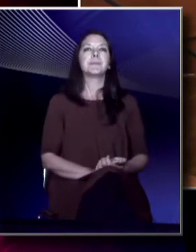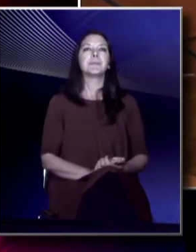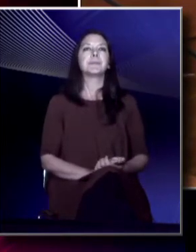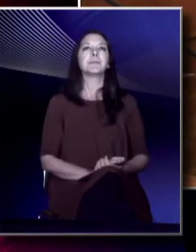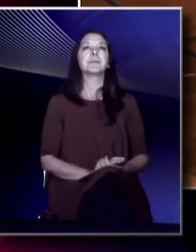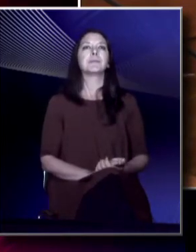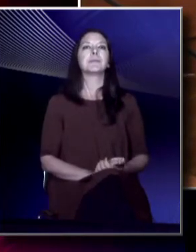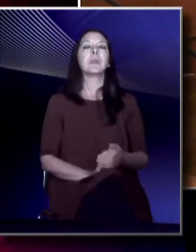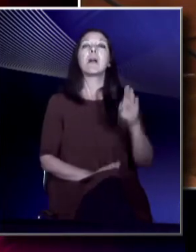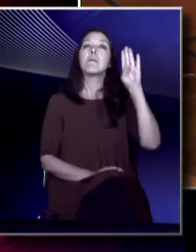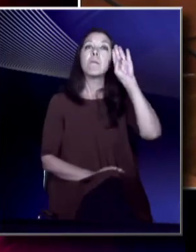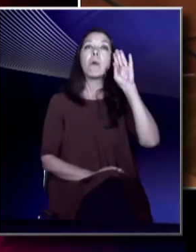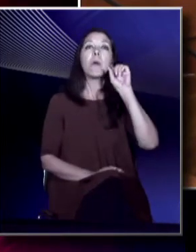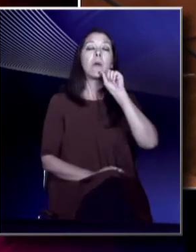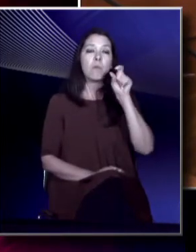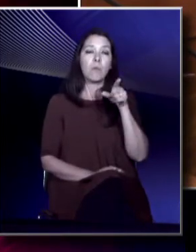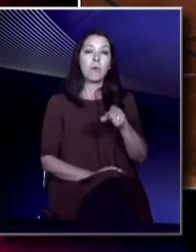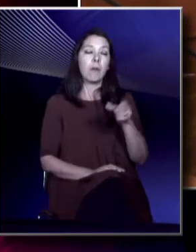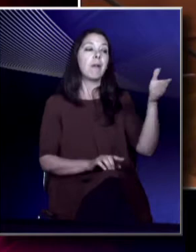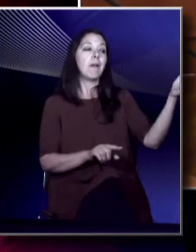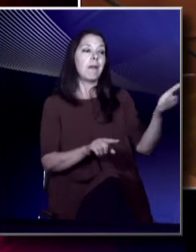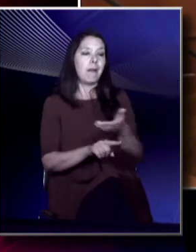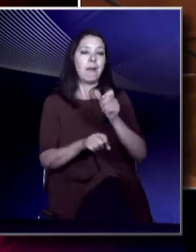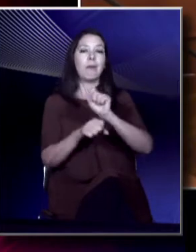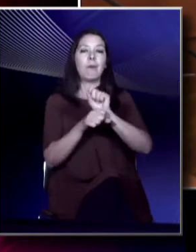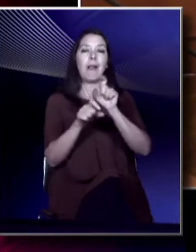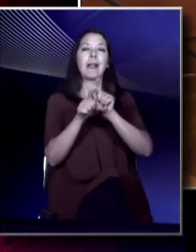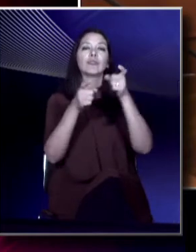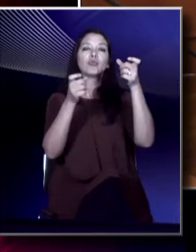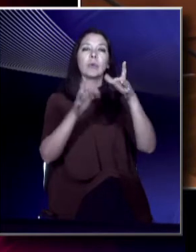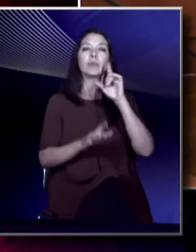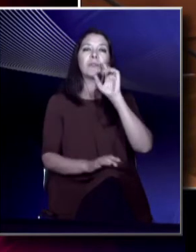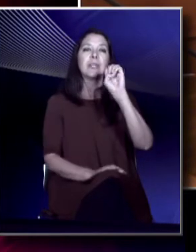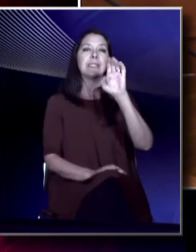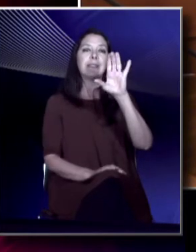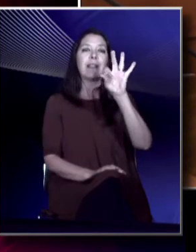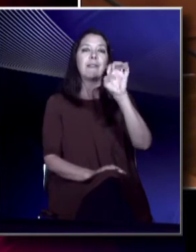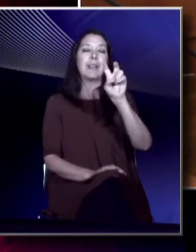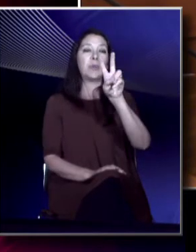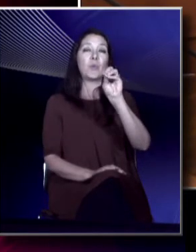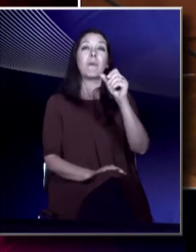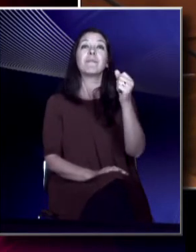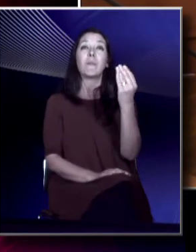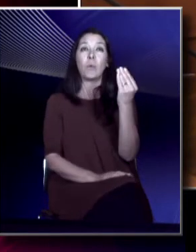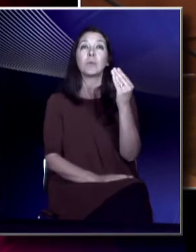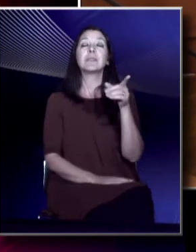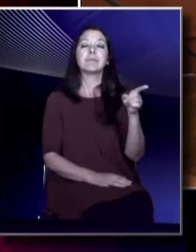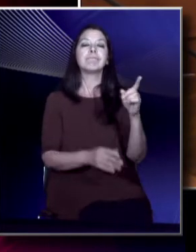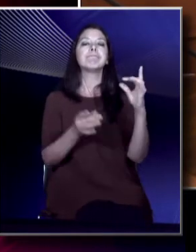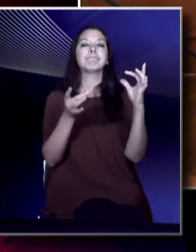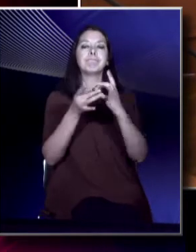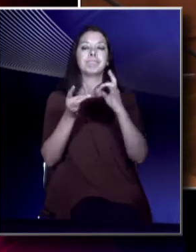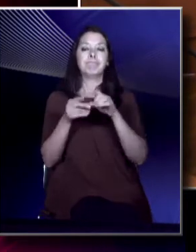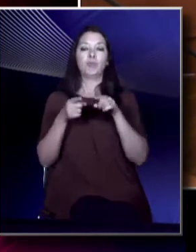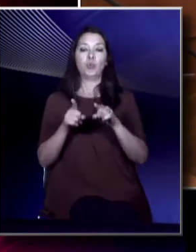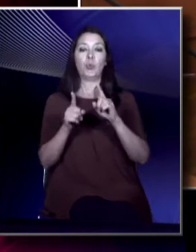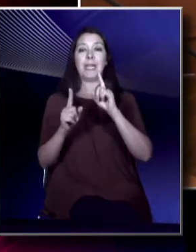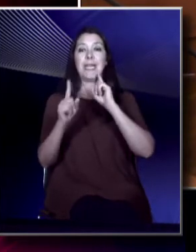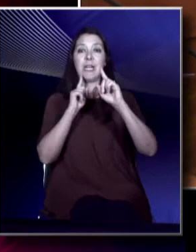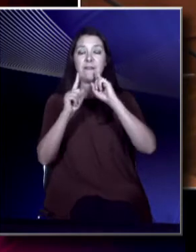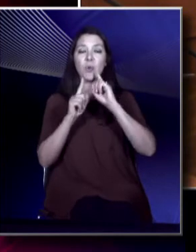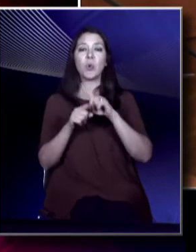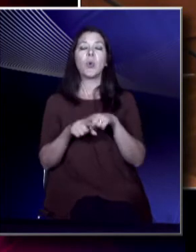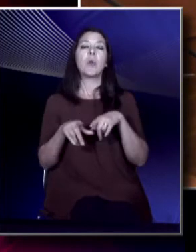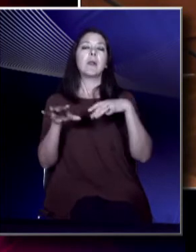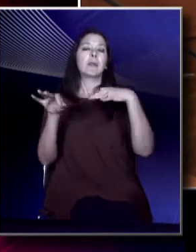When Barbara Schrag was hired as the ECFE director in 2014, she told me that during her interview, she laid out all the things